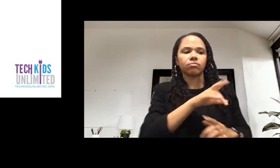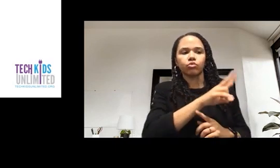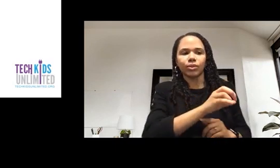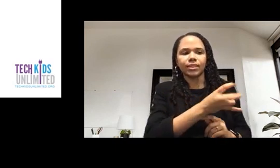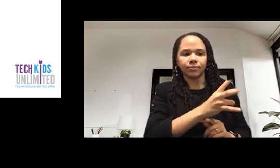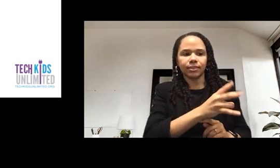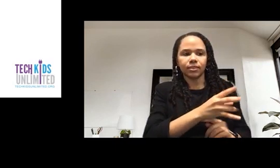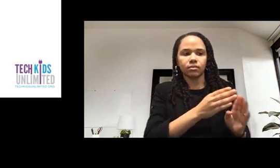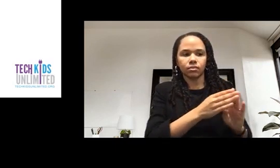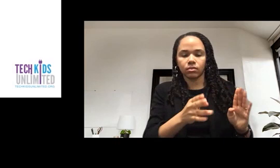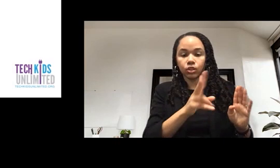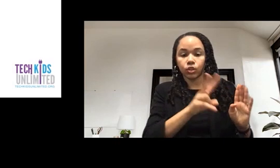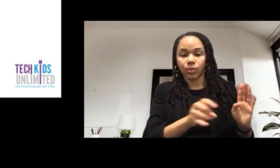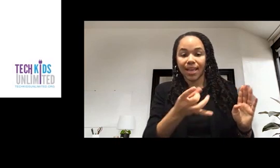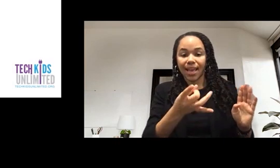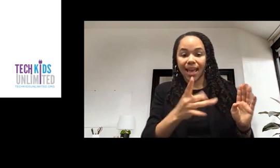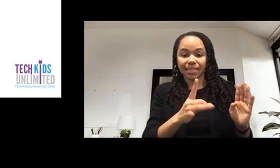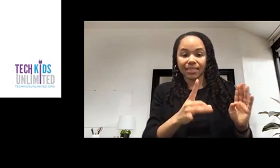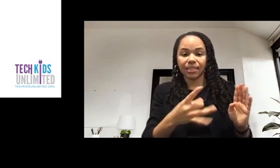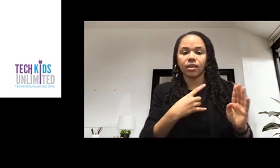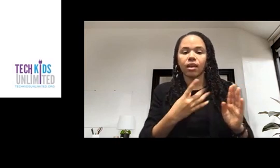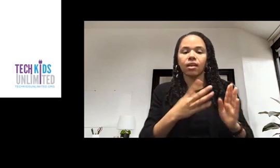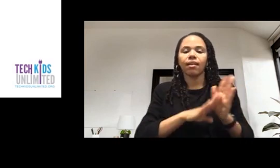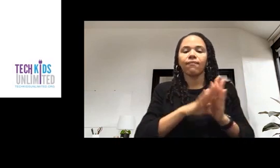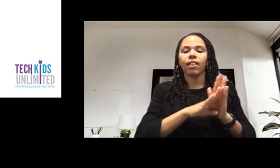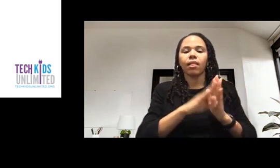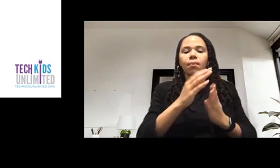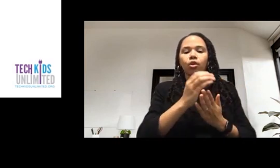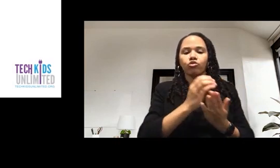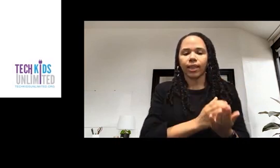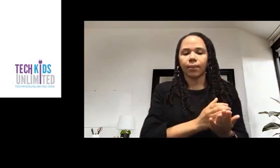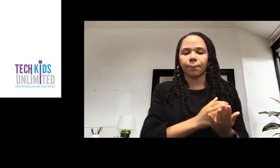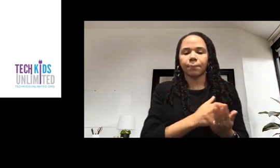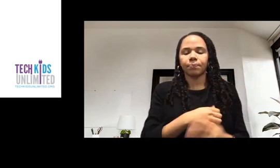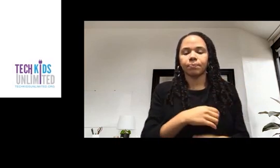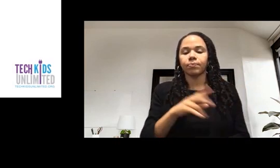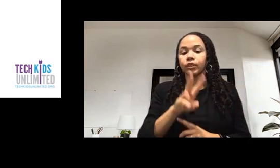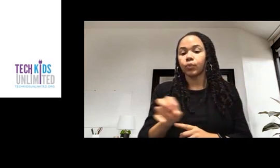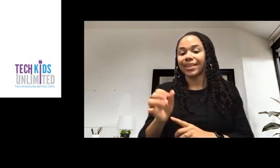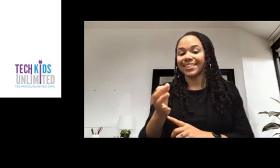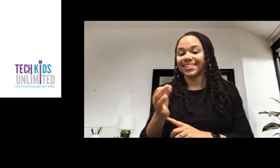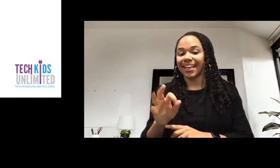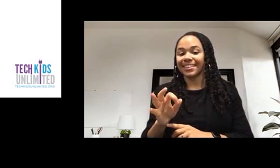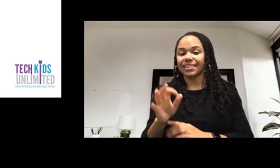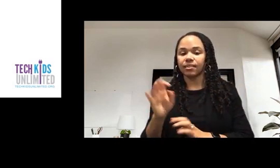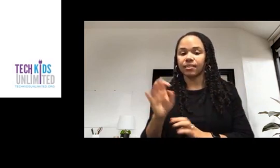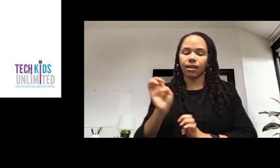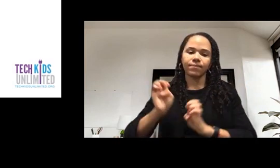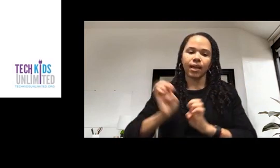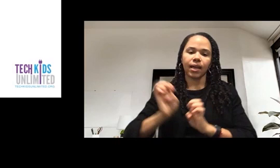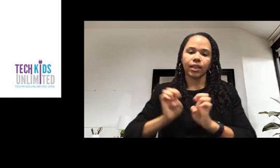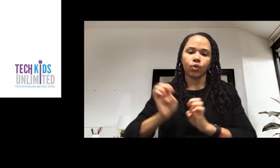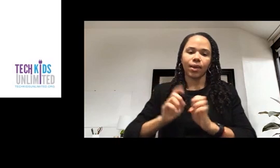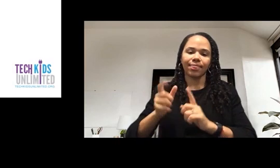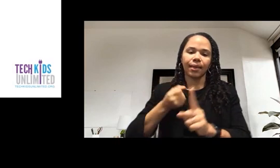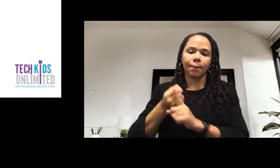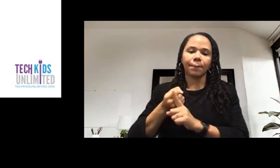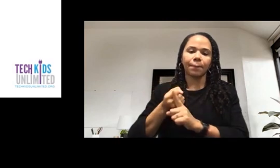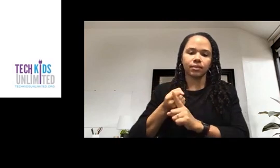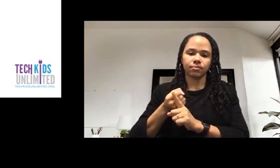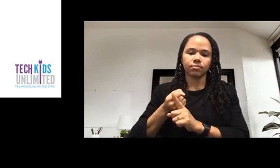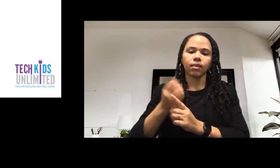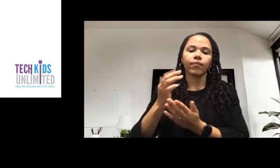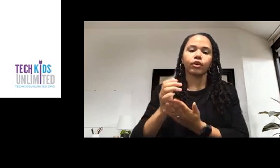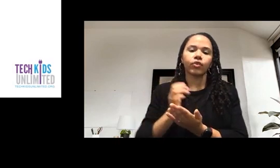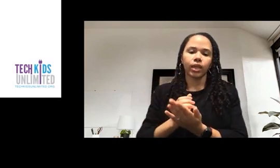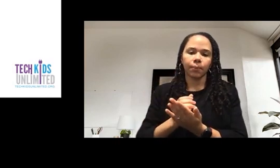developed a structured curriculum and assessment plan. And in 19, we evaluated the impact of the